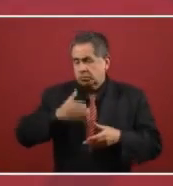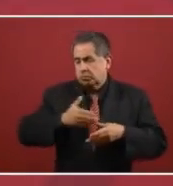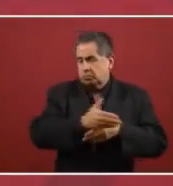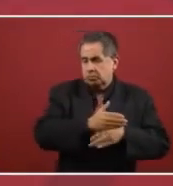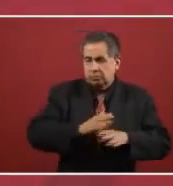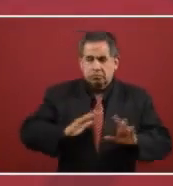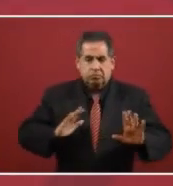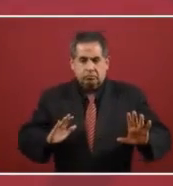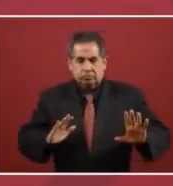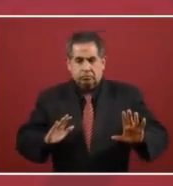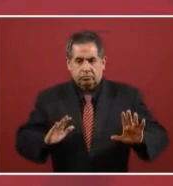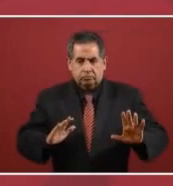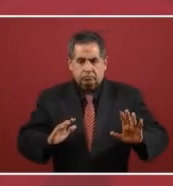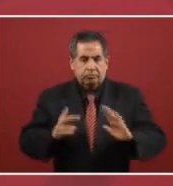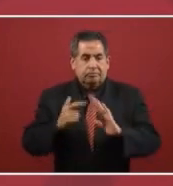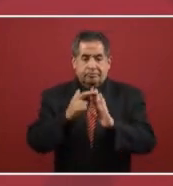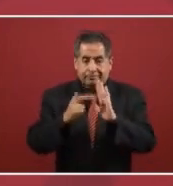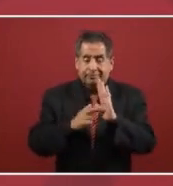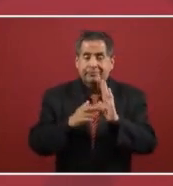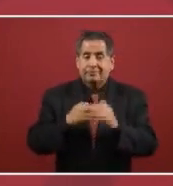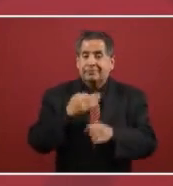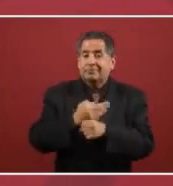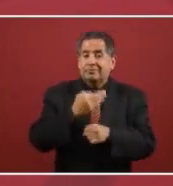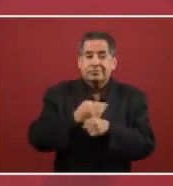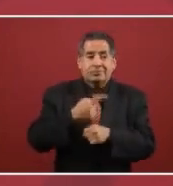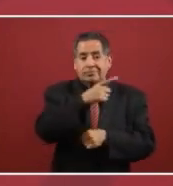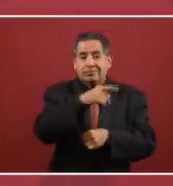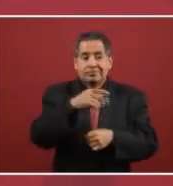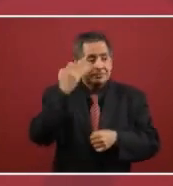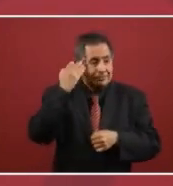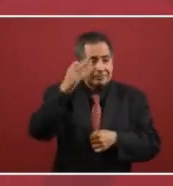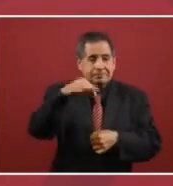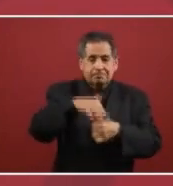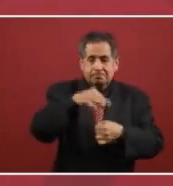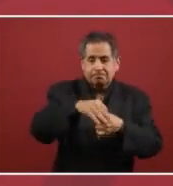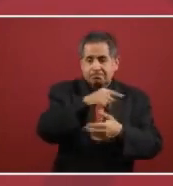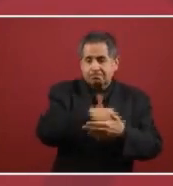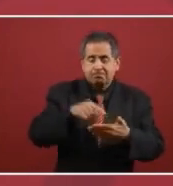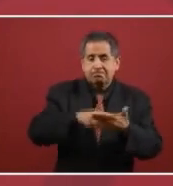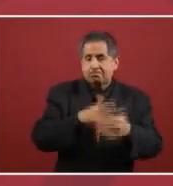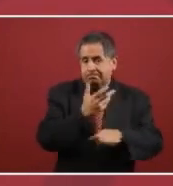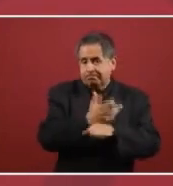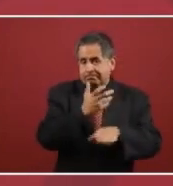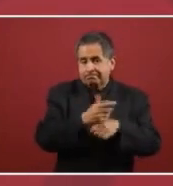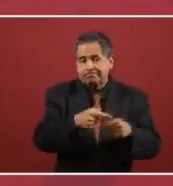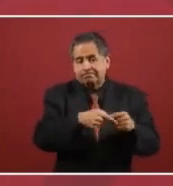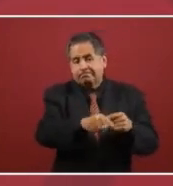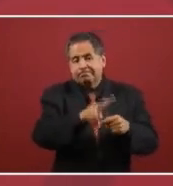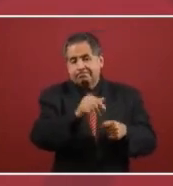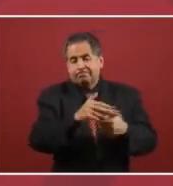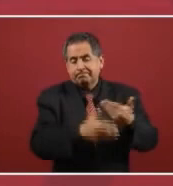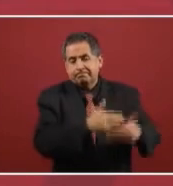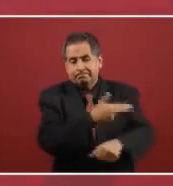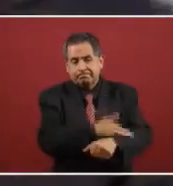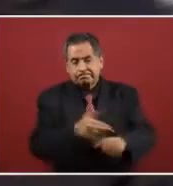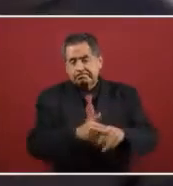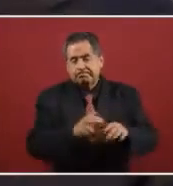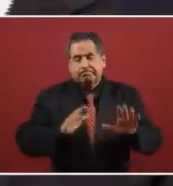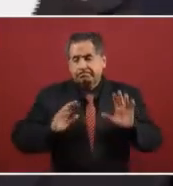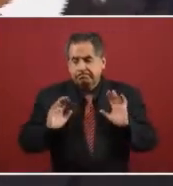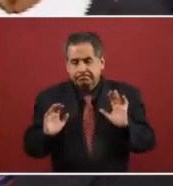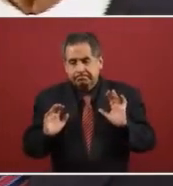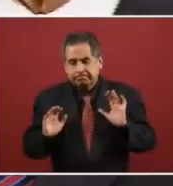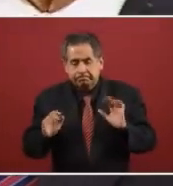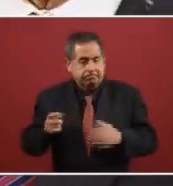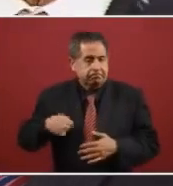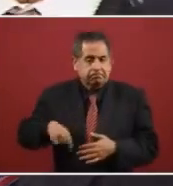relations in other Hay procesos countries. electorales en There's Estados electoral Unidos, processes hay in the elecciones, US and there's elections. y no queremos